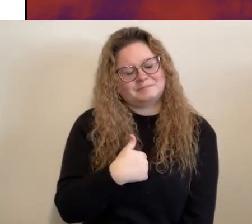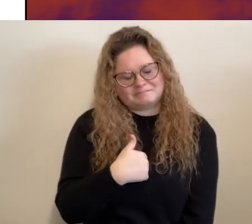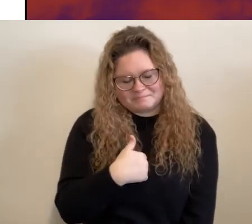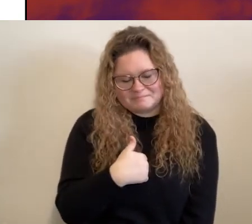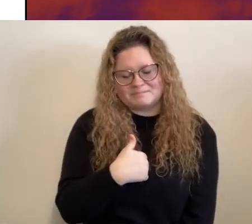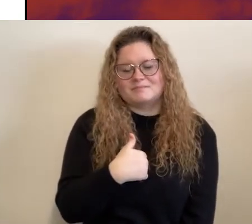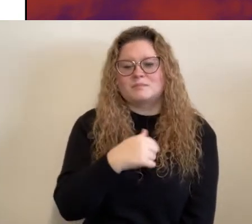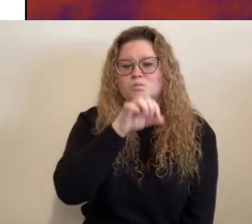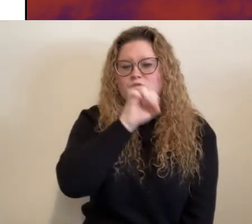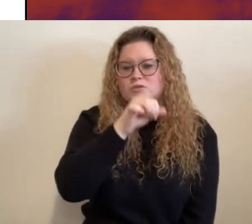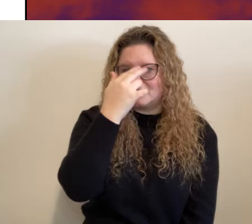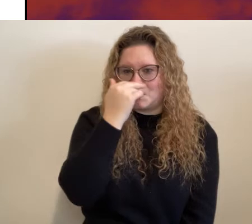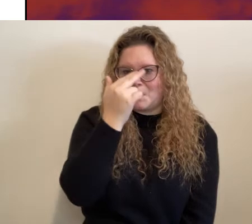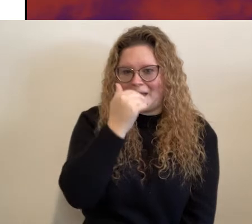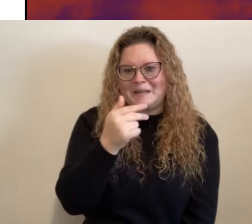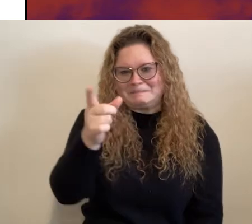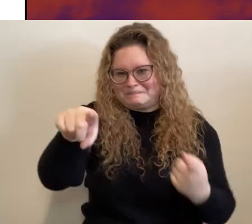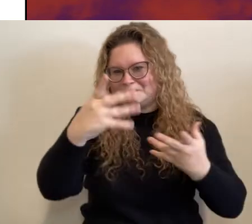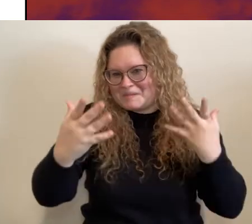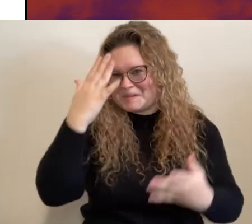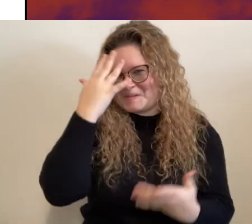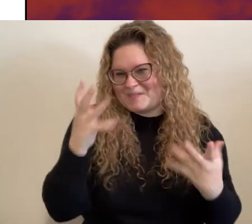person, as you can tell, and